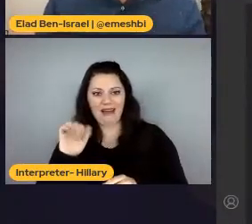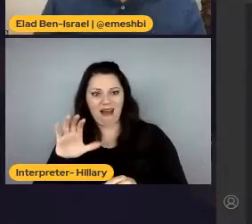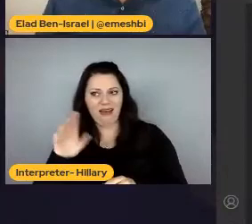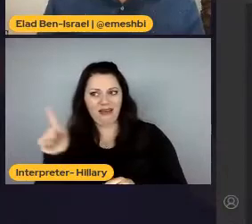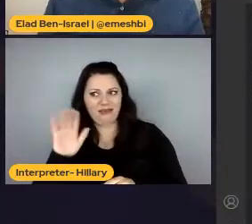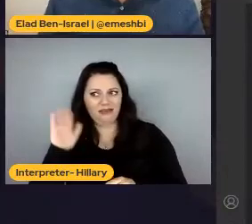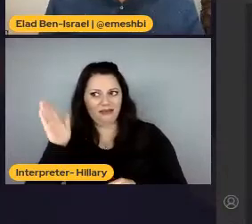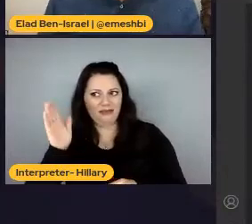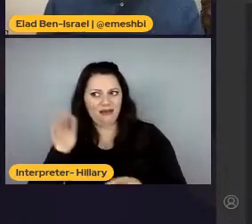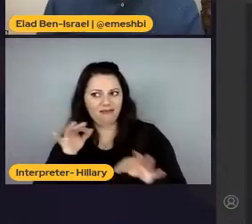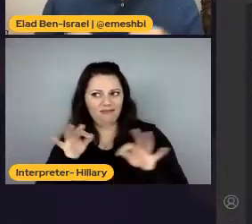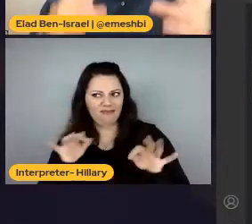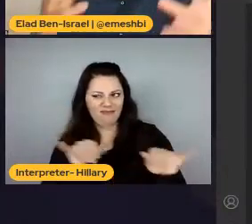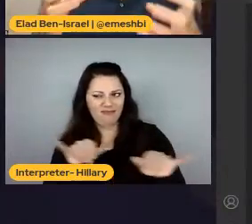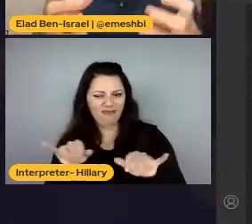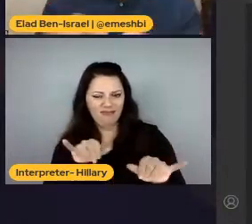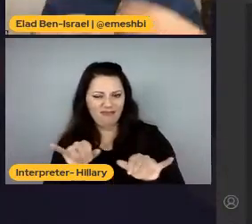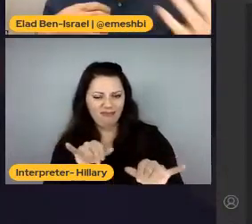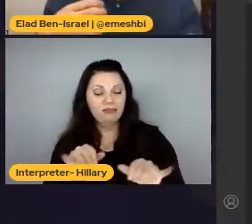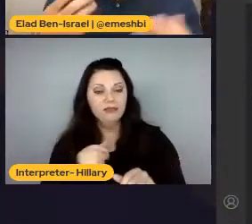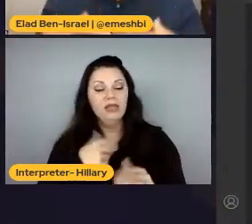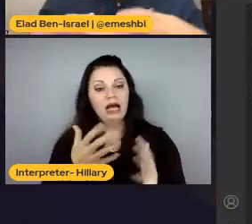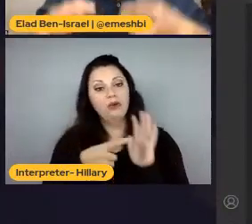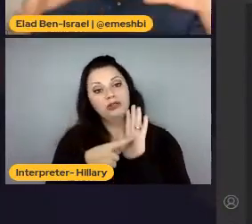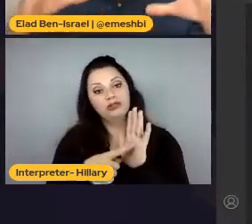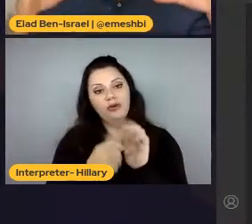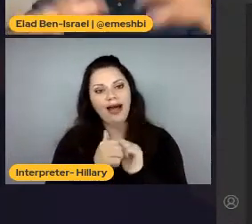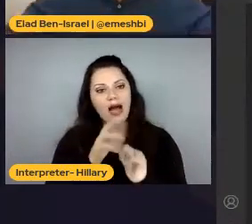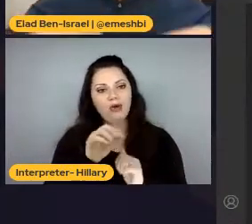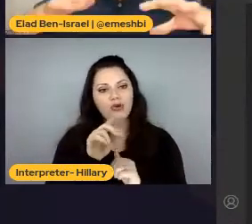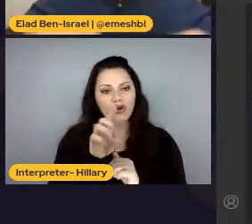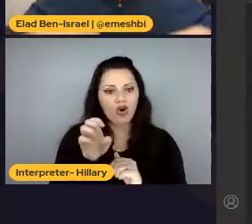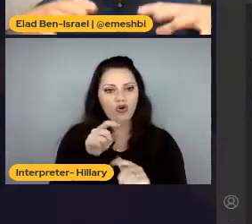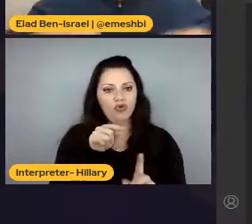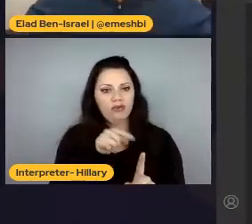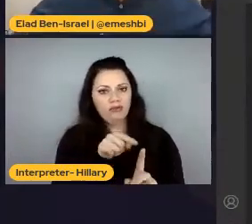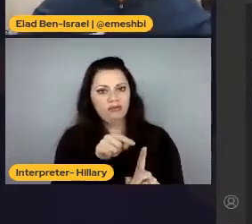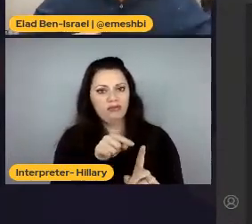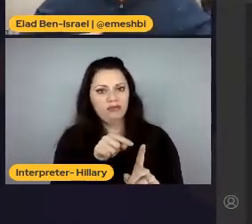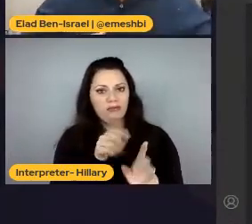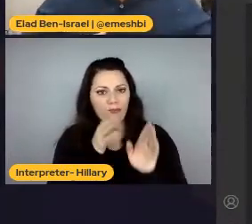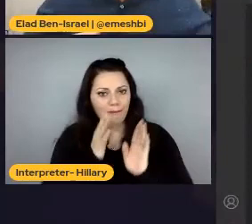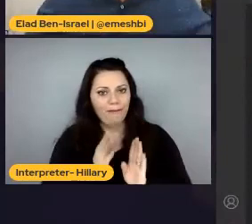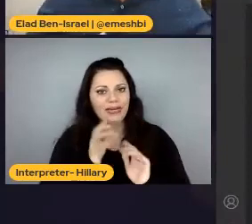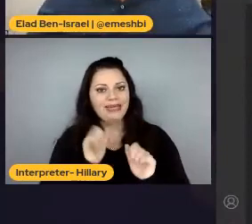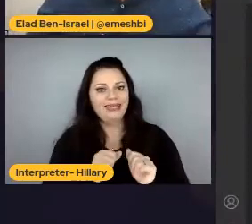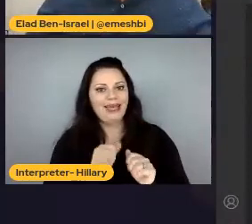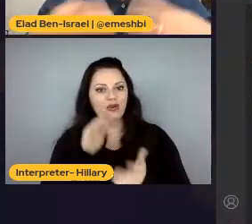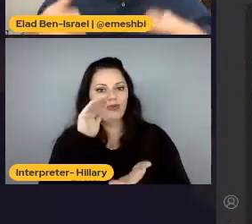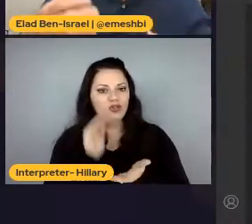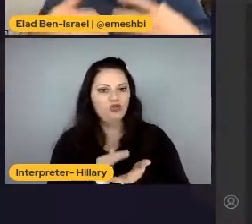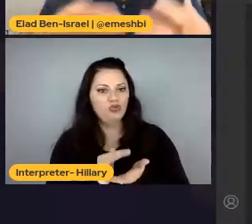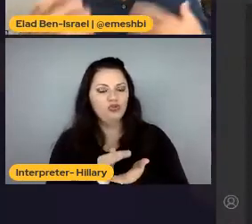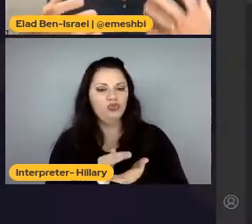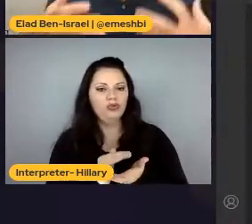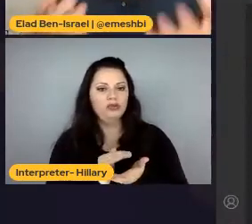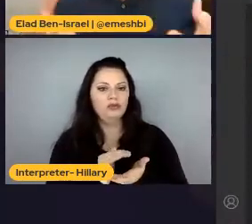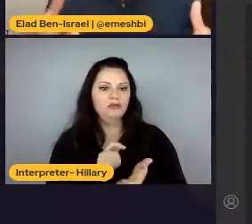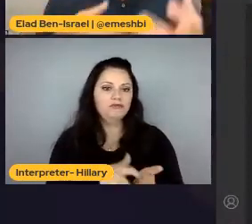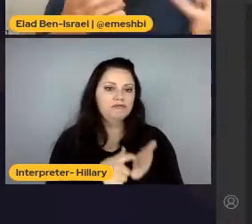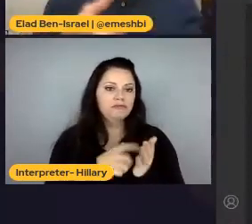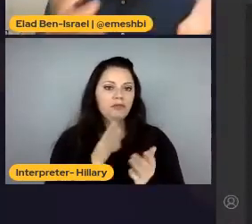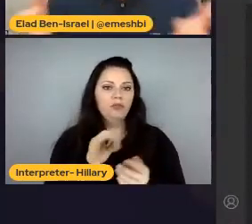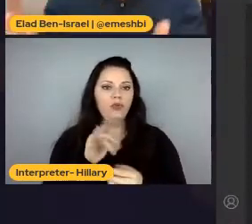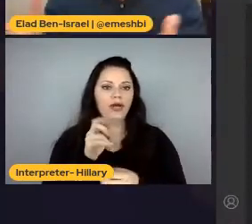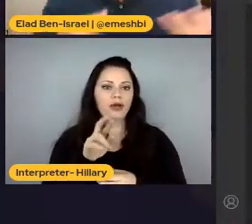very similar to that. And so I wanted to show how code generation can reduce the amount of boilerplate required in order to do